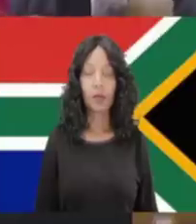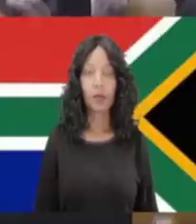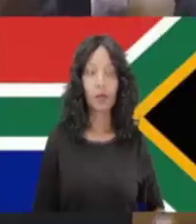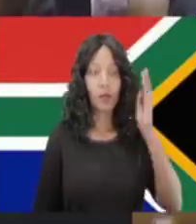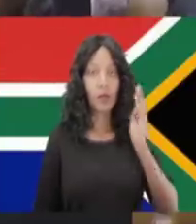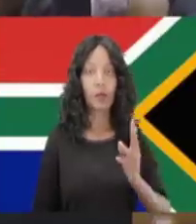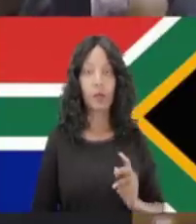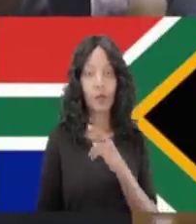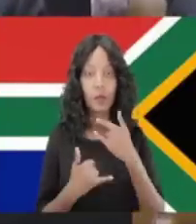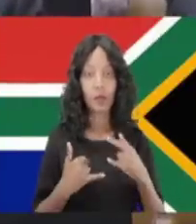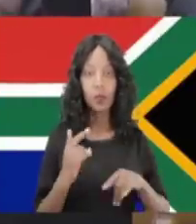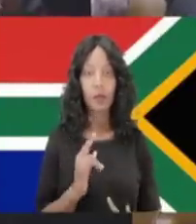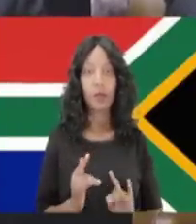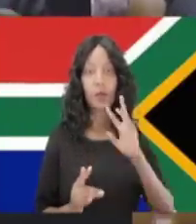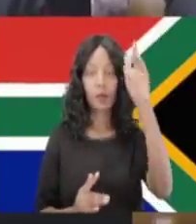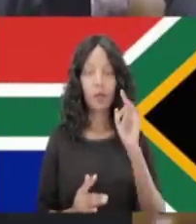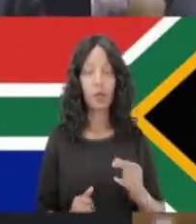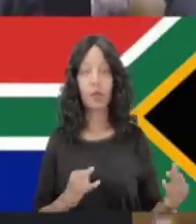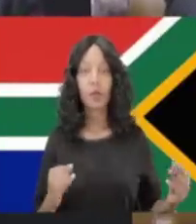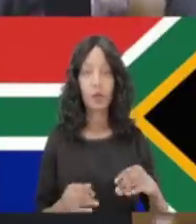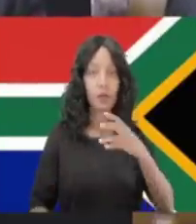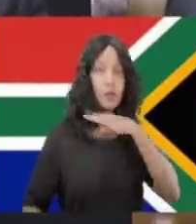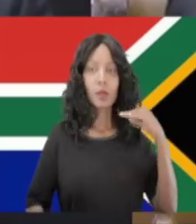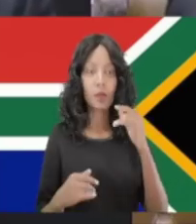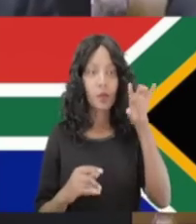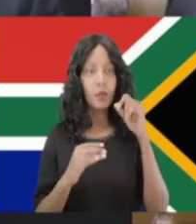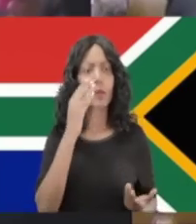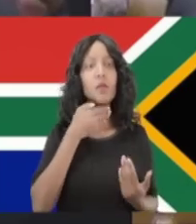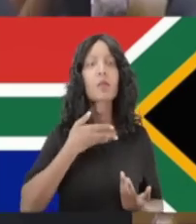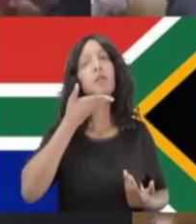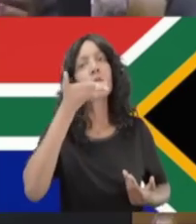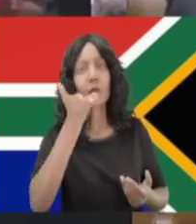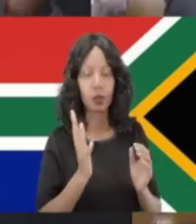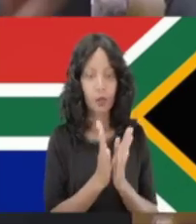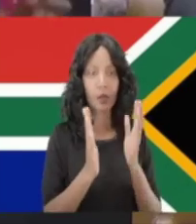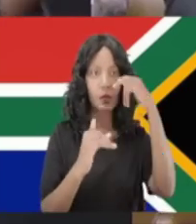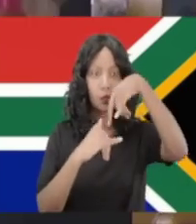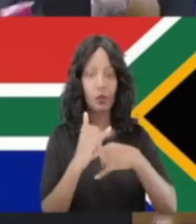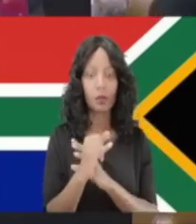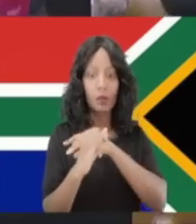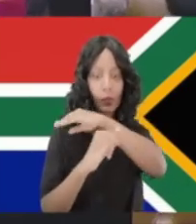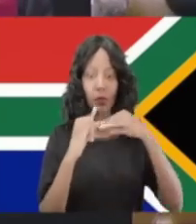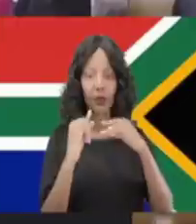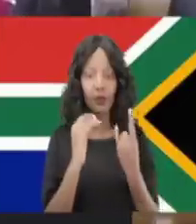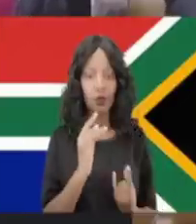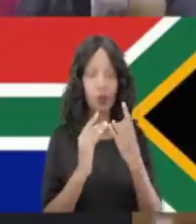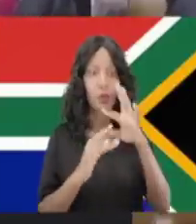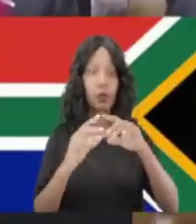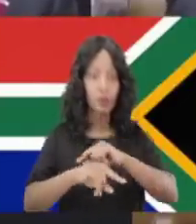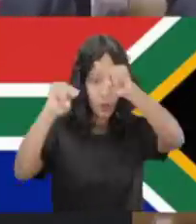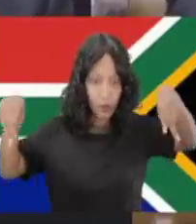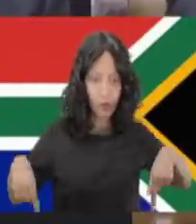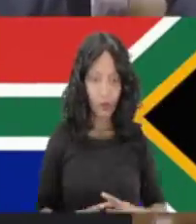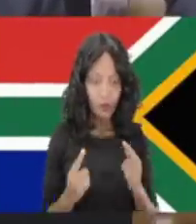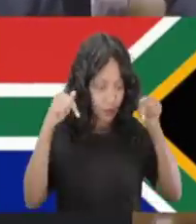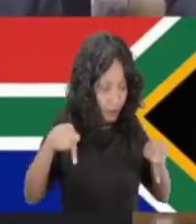and it does not make noise at all. And it comes in different flavors.